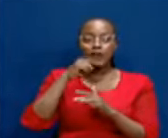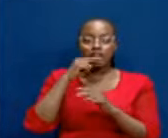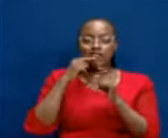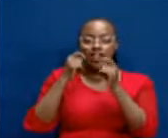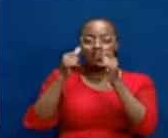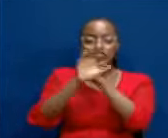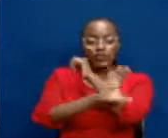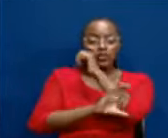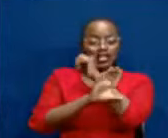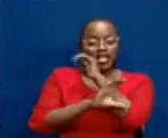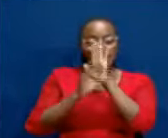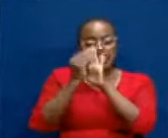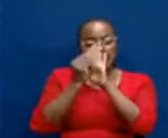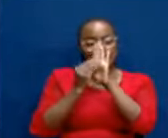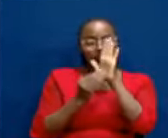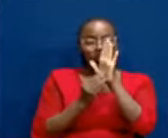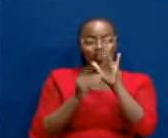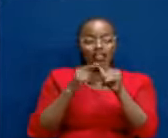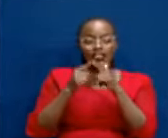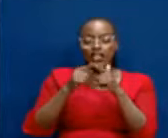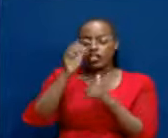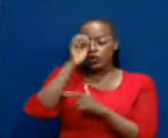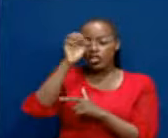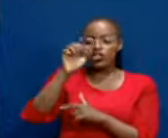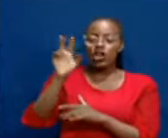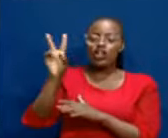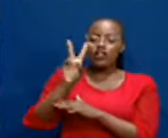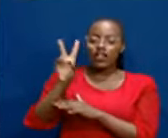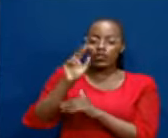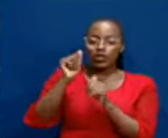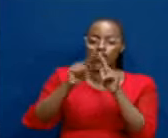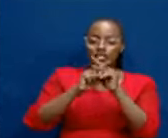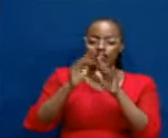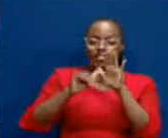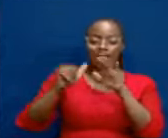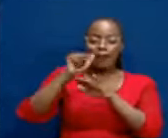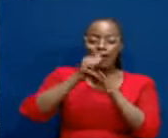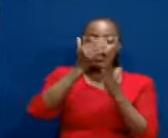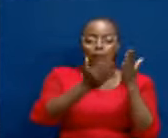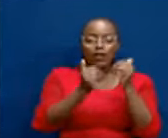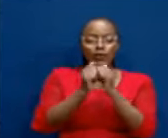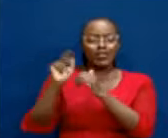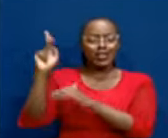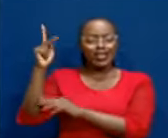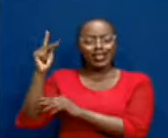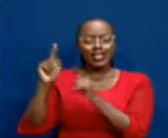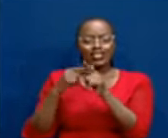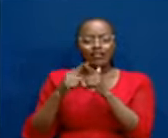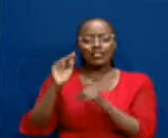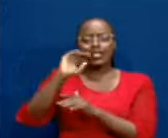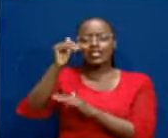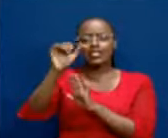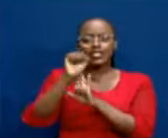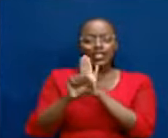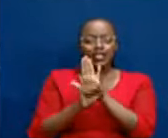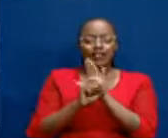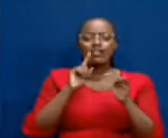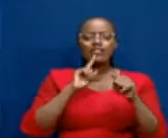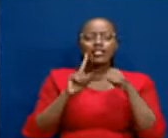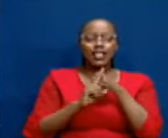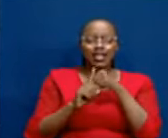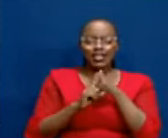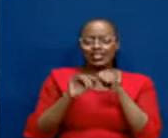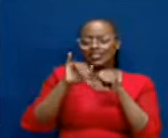countries. So you left out Venezuela, which also started. Singapore comparing to Kenya is a city state. I mean, 600, it's